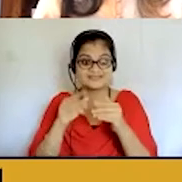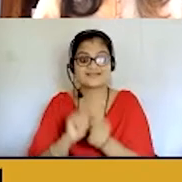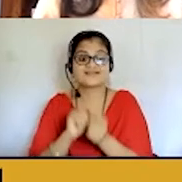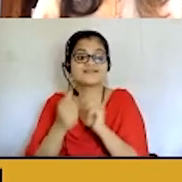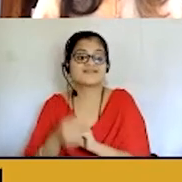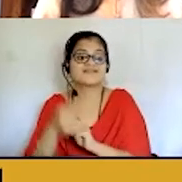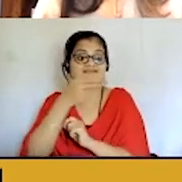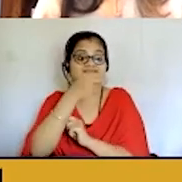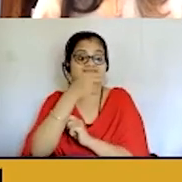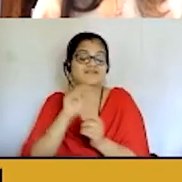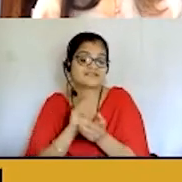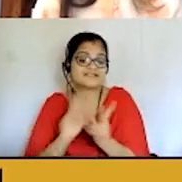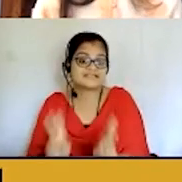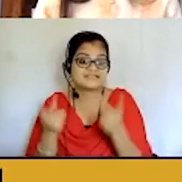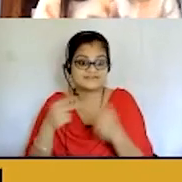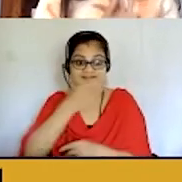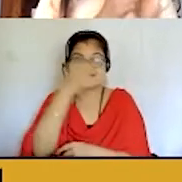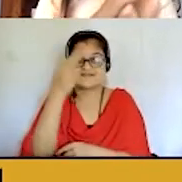artwork.